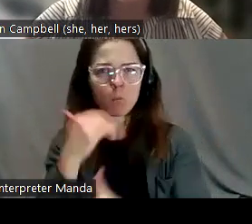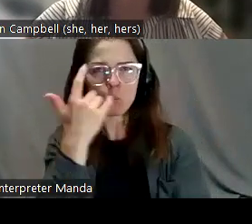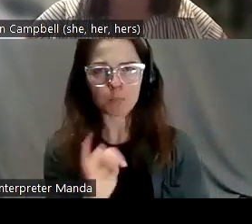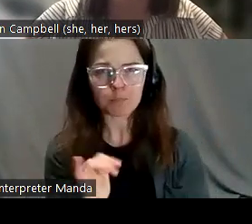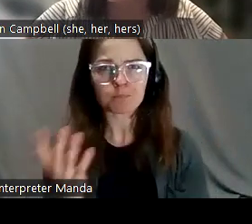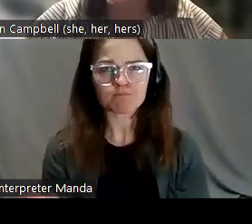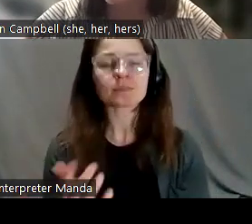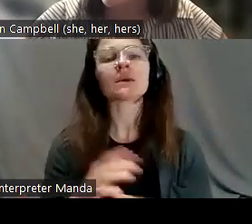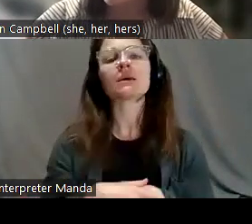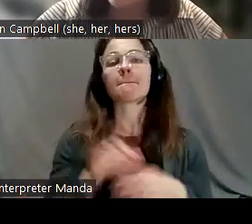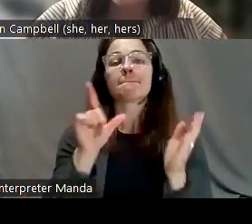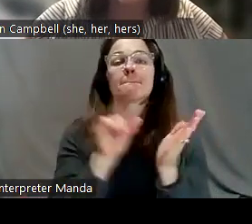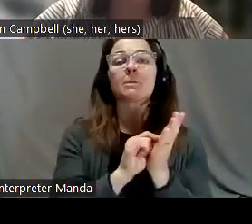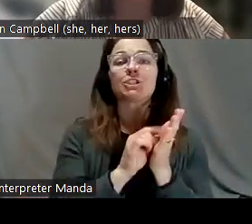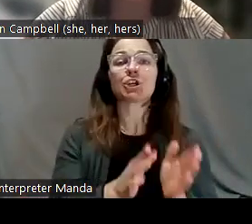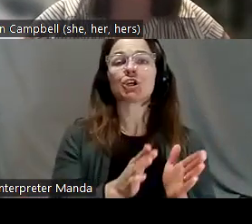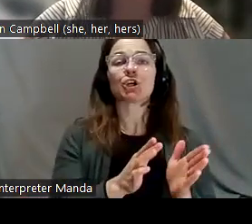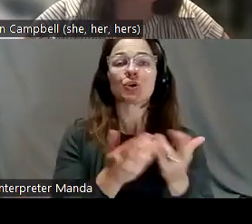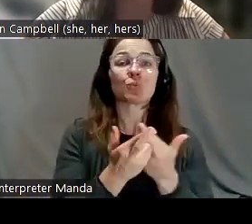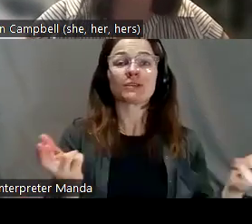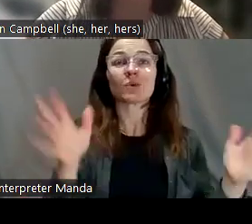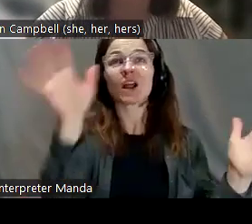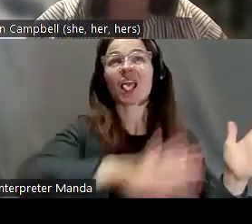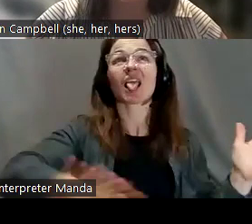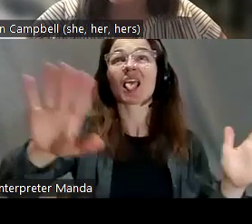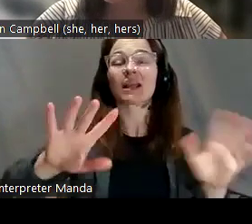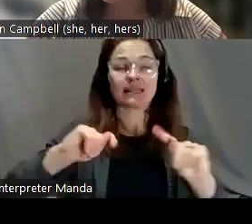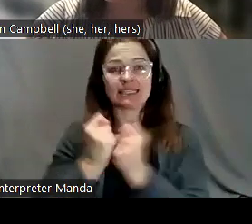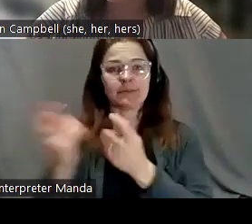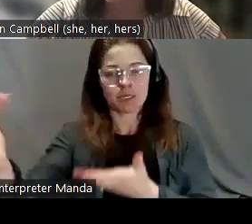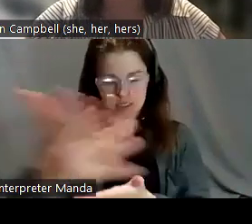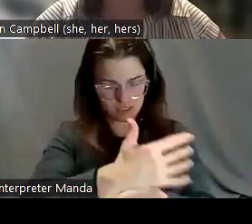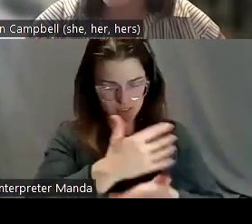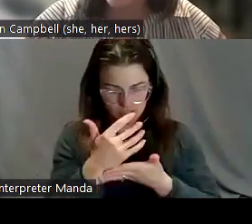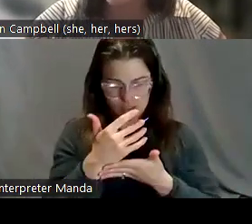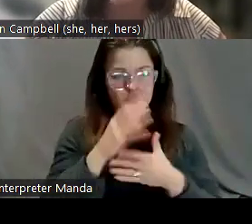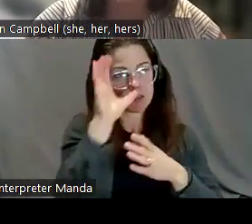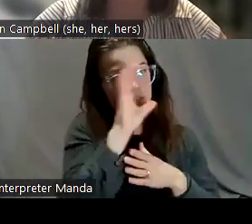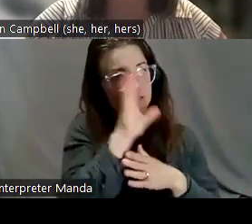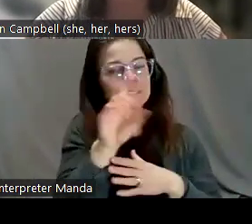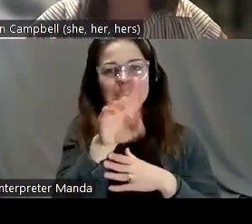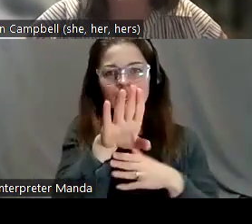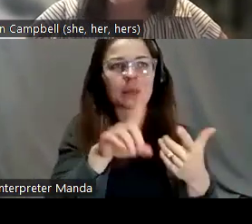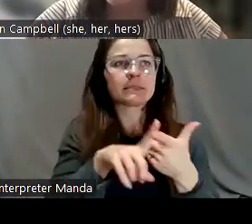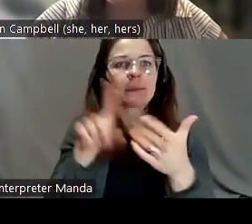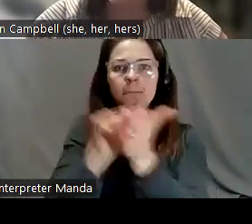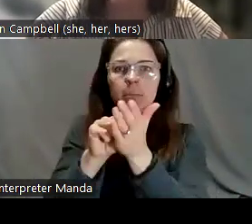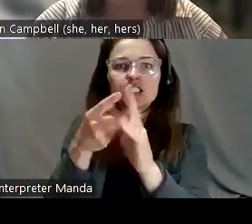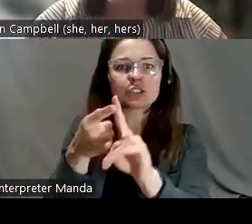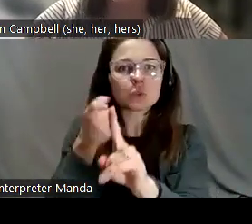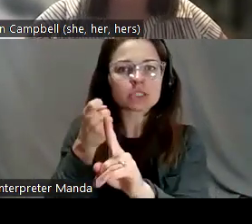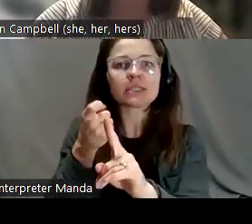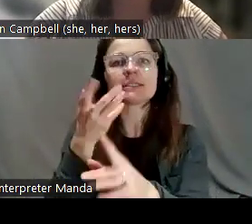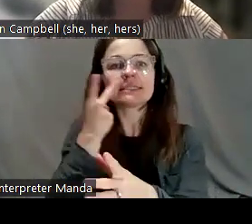review publisher resources out there. They look through different databases and publishing sources to see if there is an